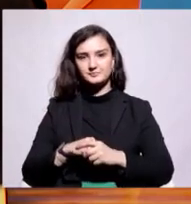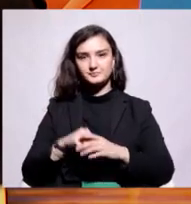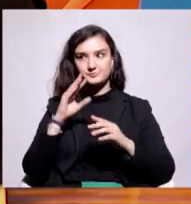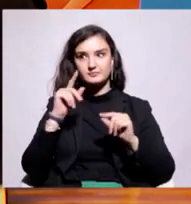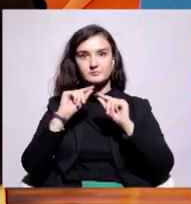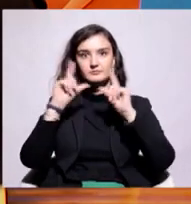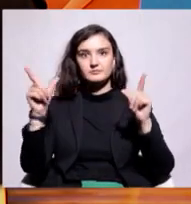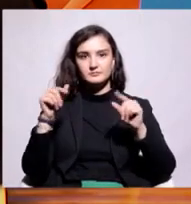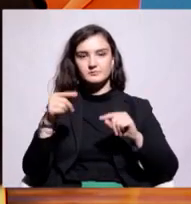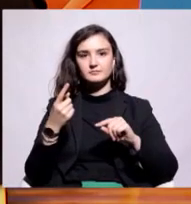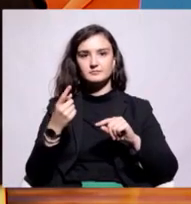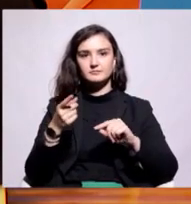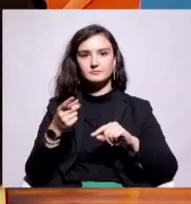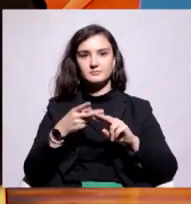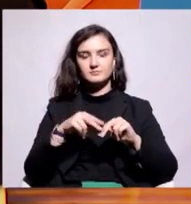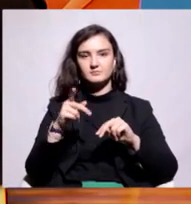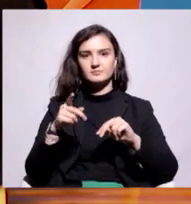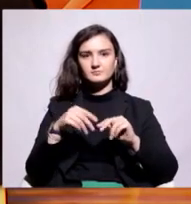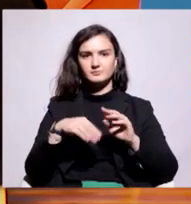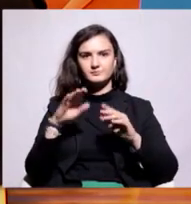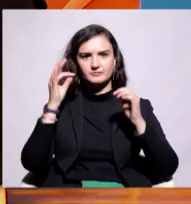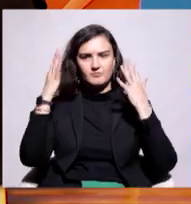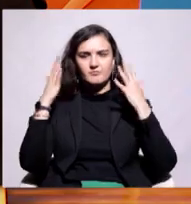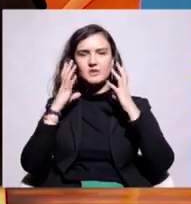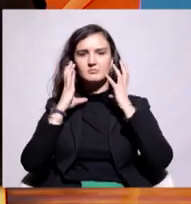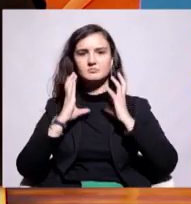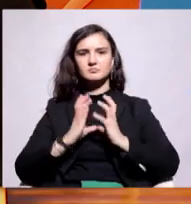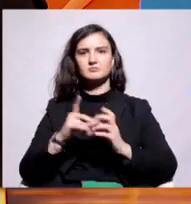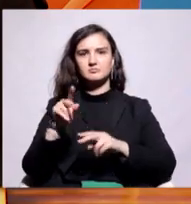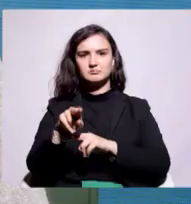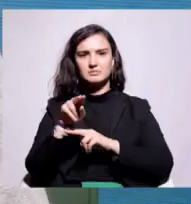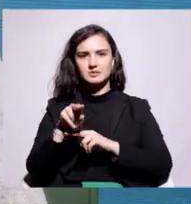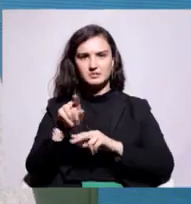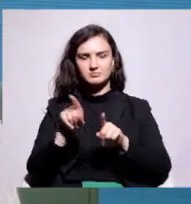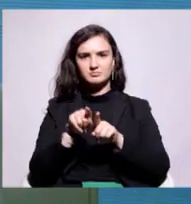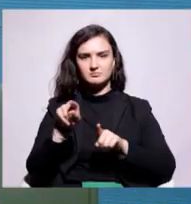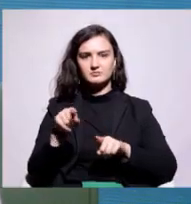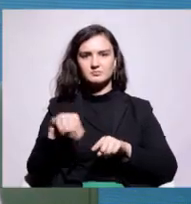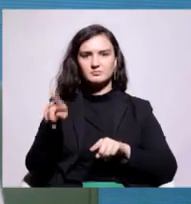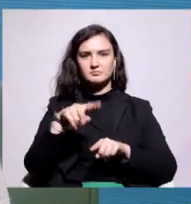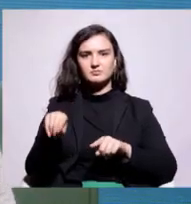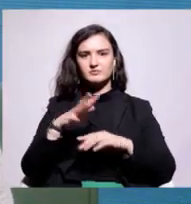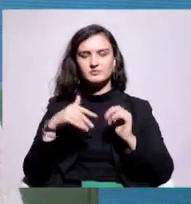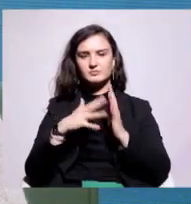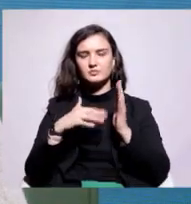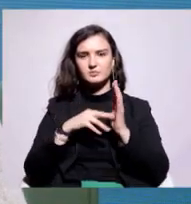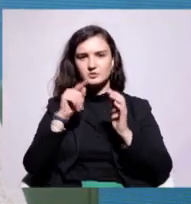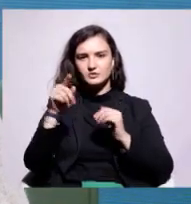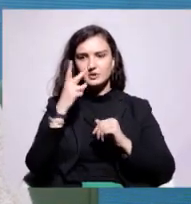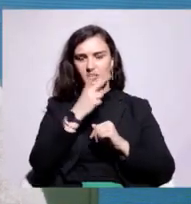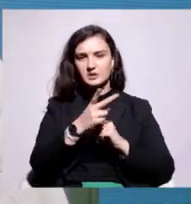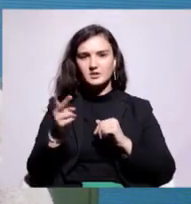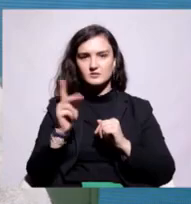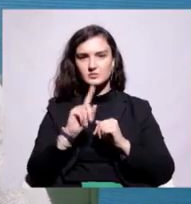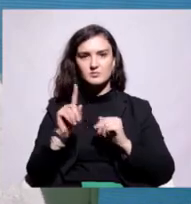his gun is rusty, his beard is quite long, his hunting dog is missing. He returns to the village where he